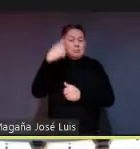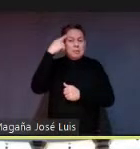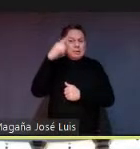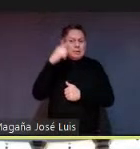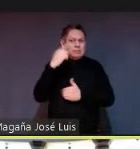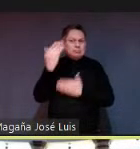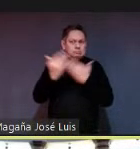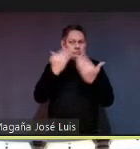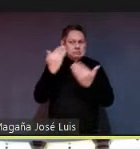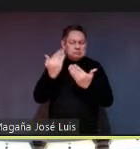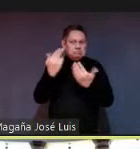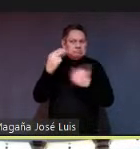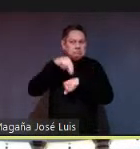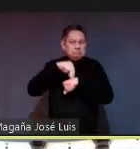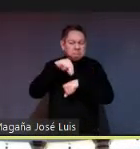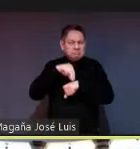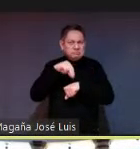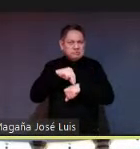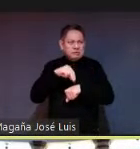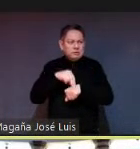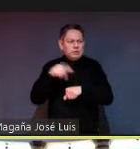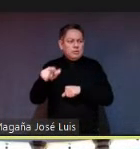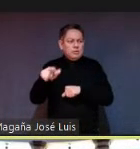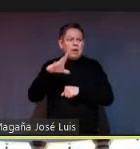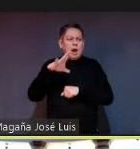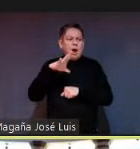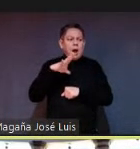key element, which is student autonomy.